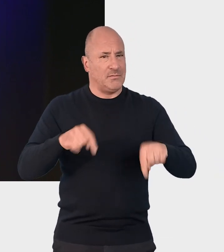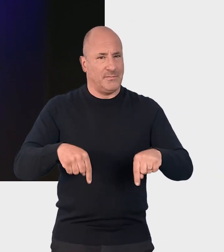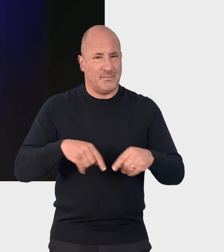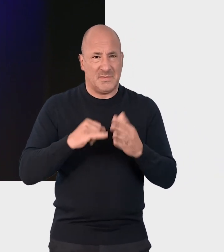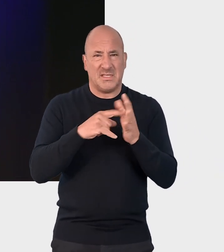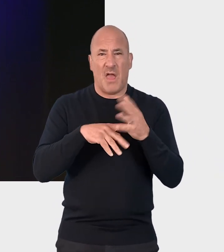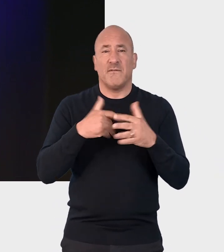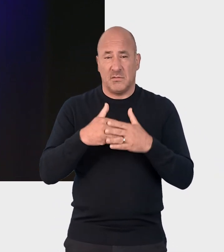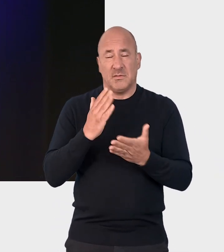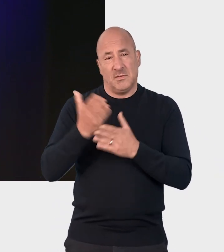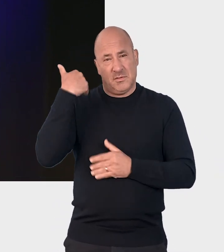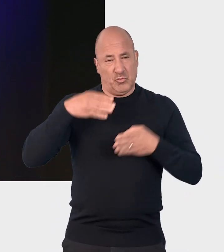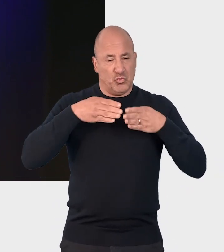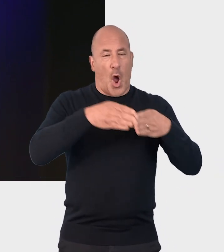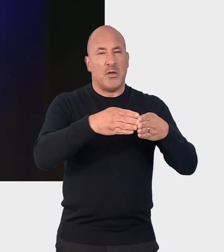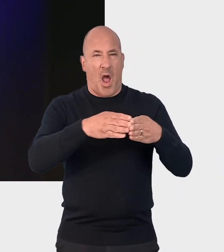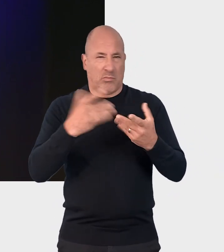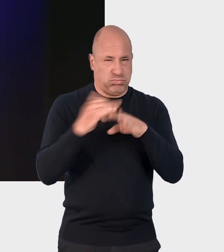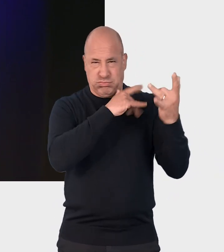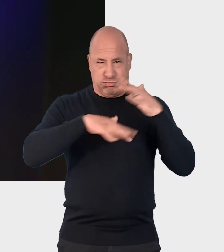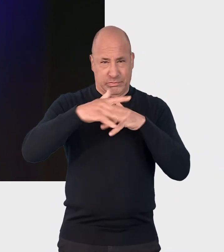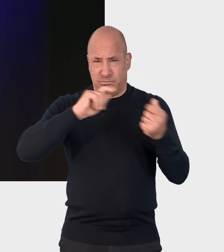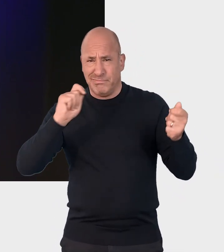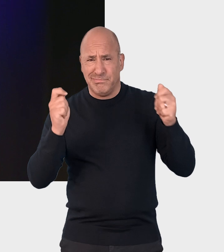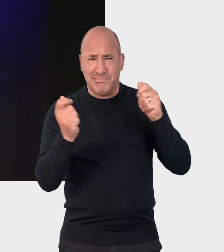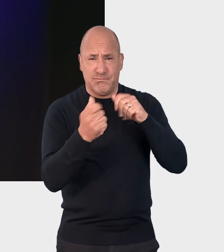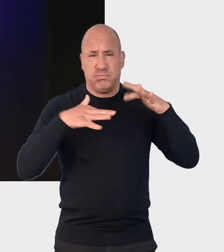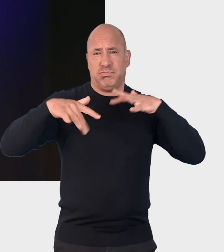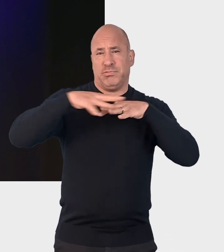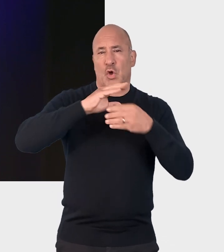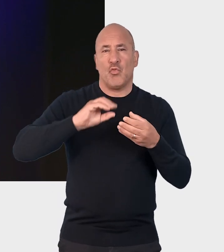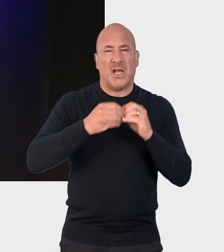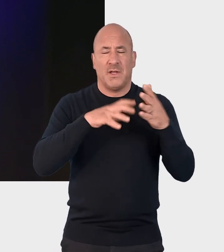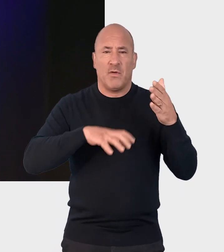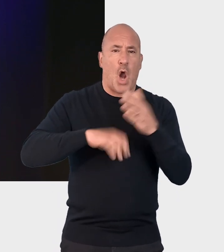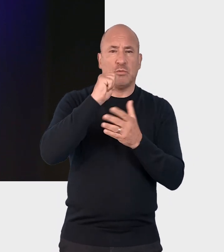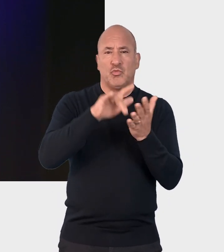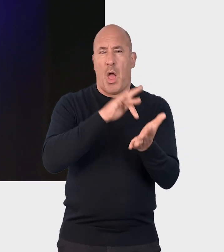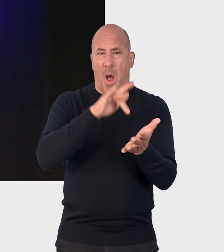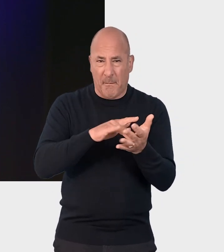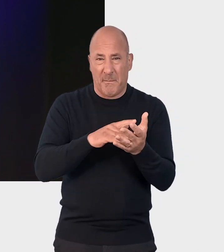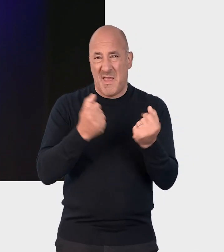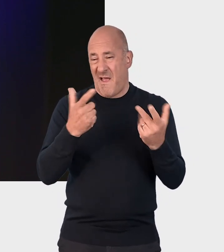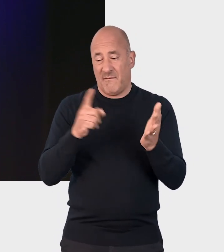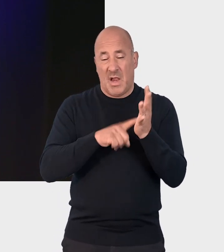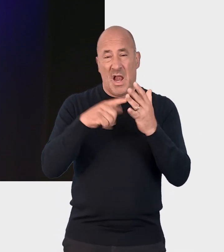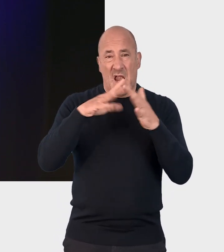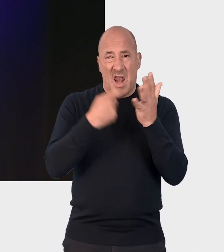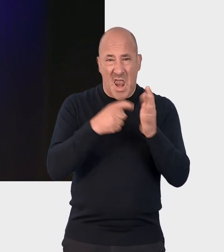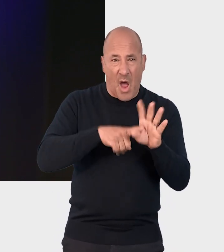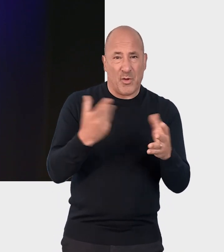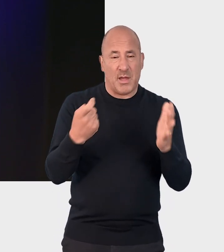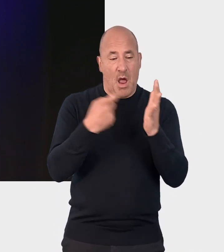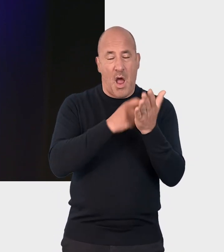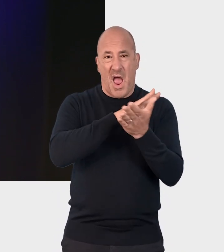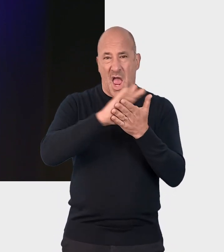bit about Salford. Salford's transformation from a bustling dockland to a vibrant creative and cultural hub, and home